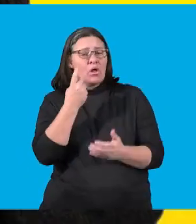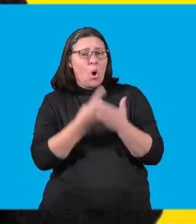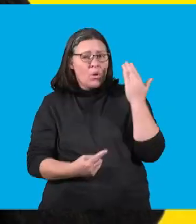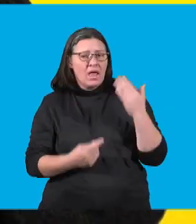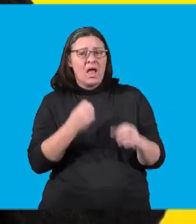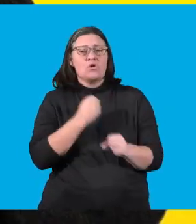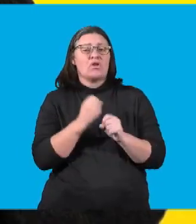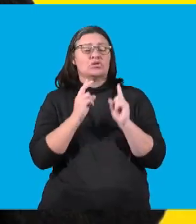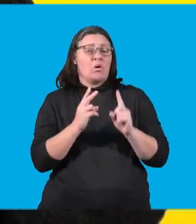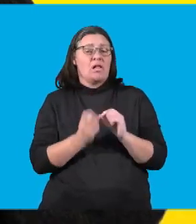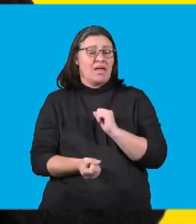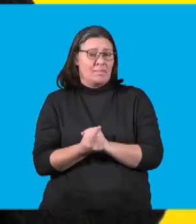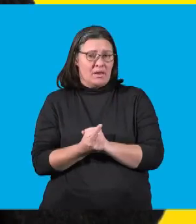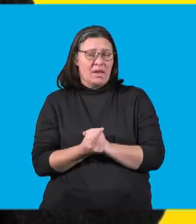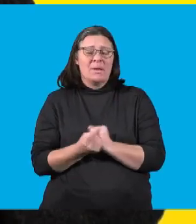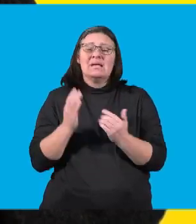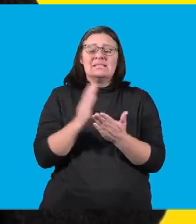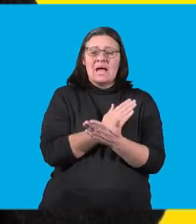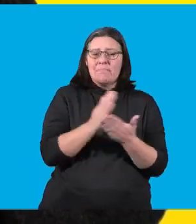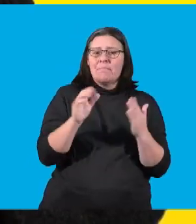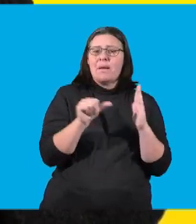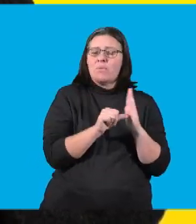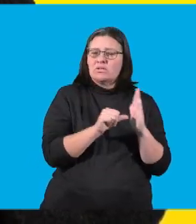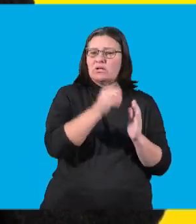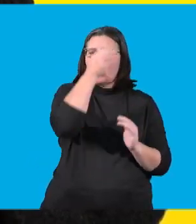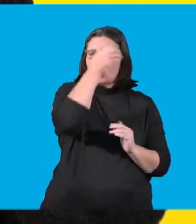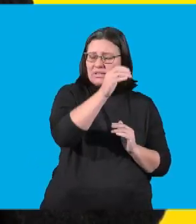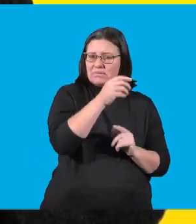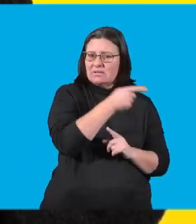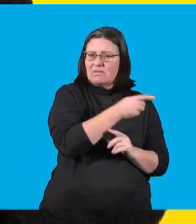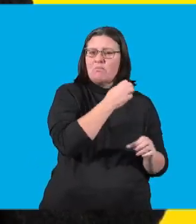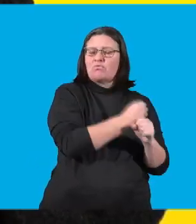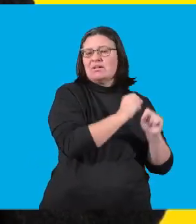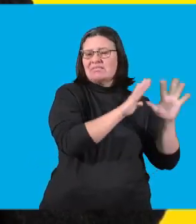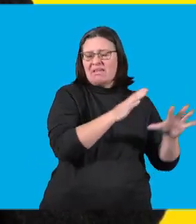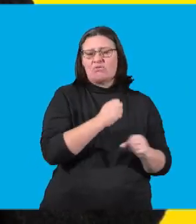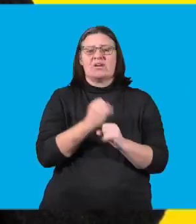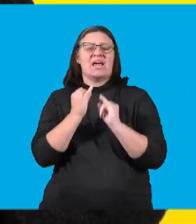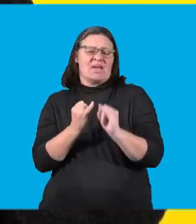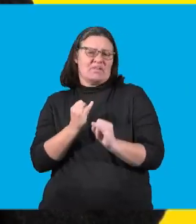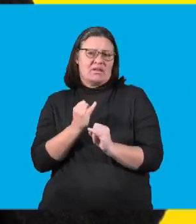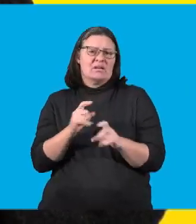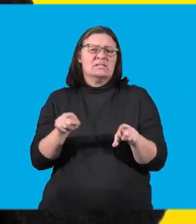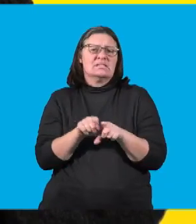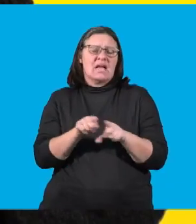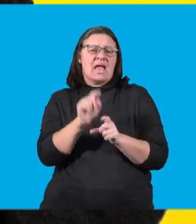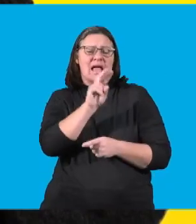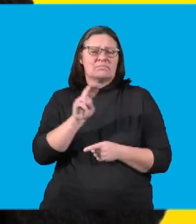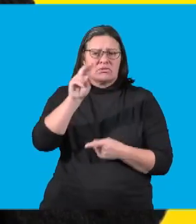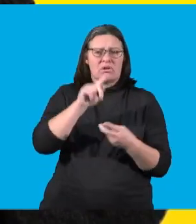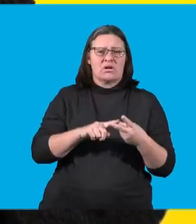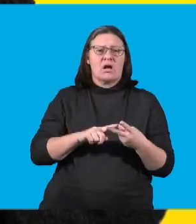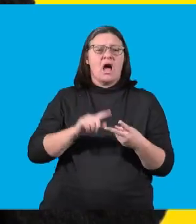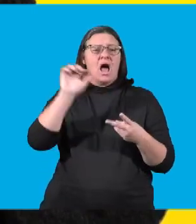calculus is actually only introduced in grade 12, but there are some key concepts that you need from grade 10 and 11. For